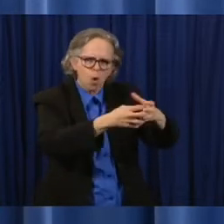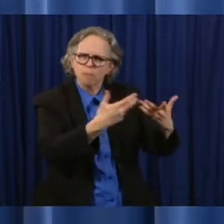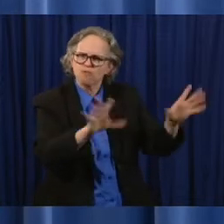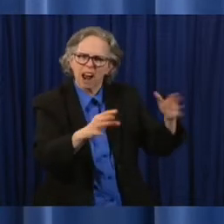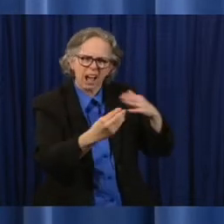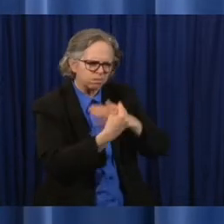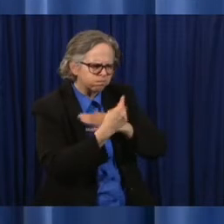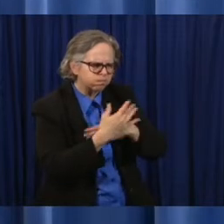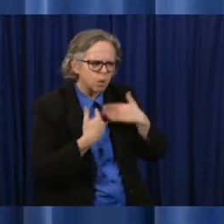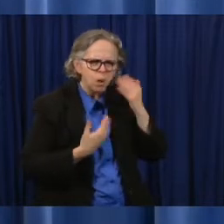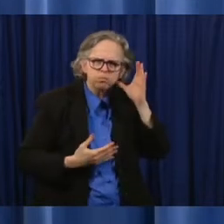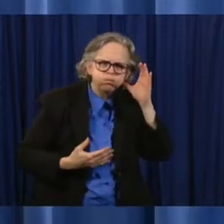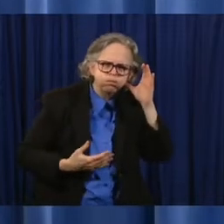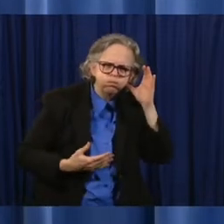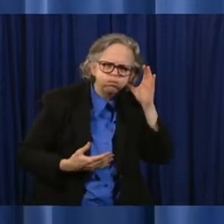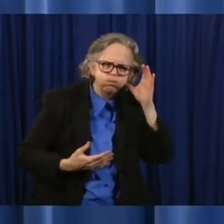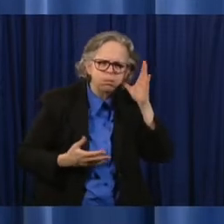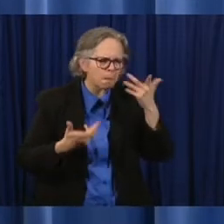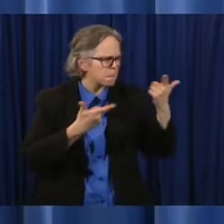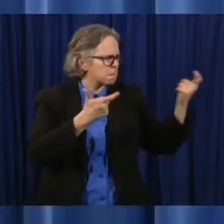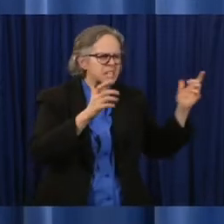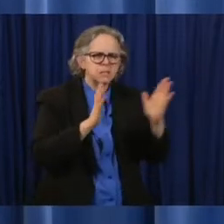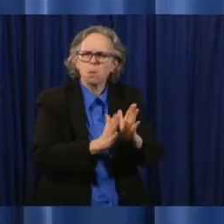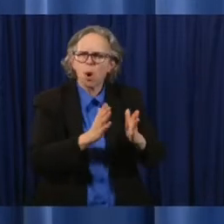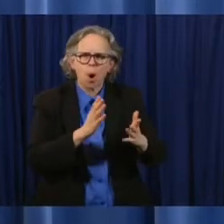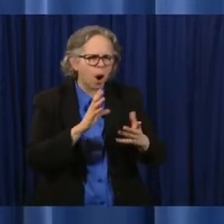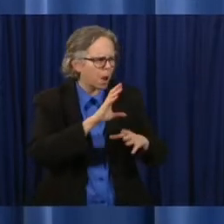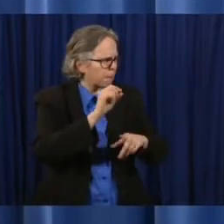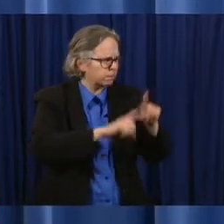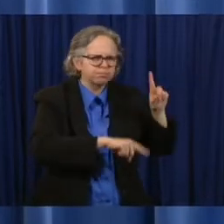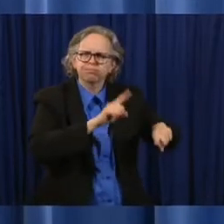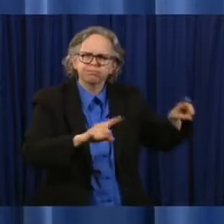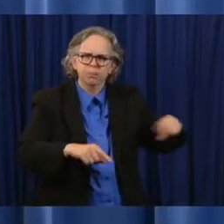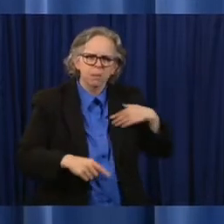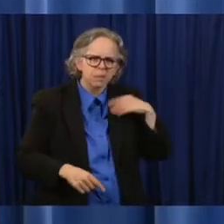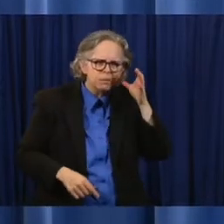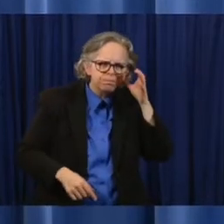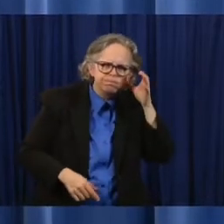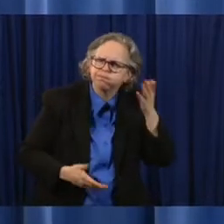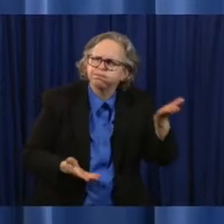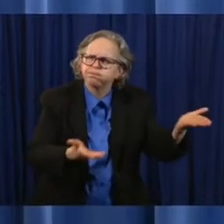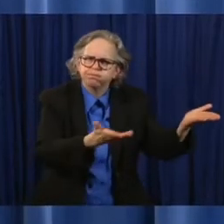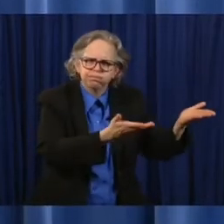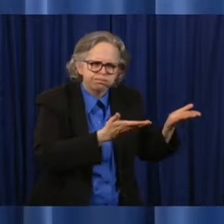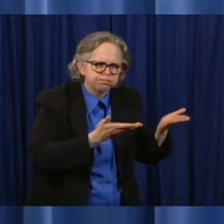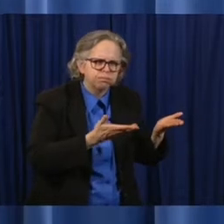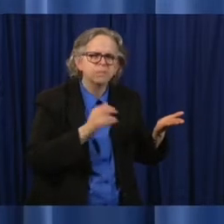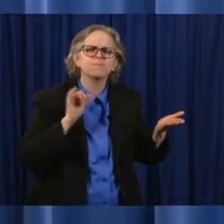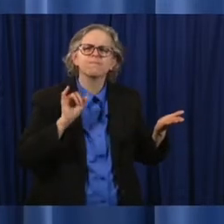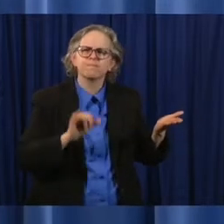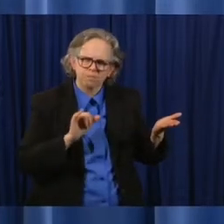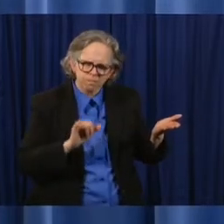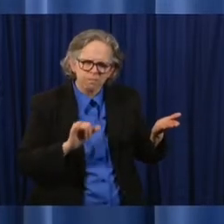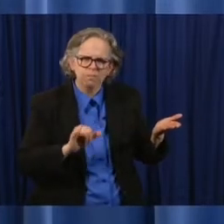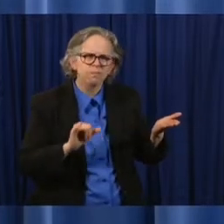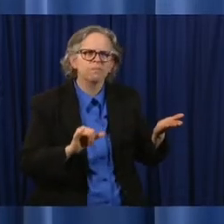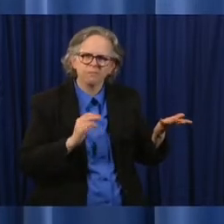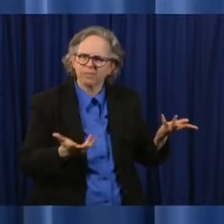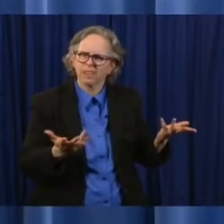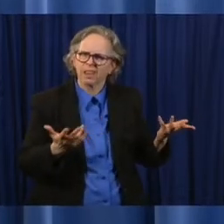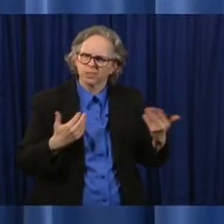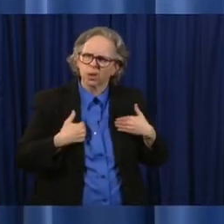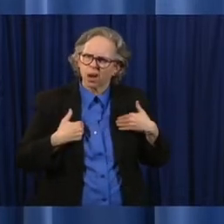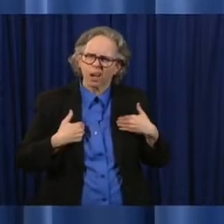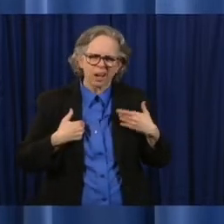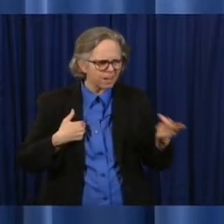bigger companies, but frankly, some companies that you probably never heard of, the CEOs of those companies as well, and tried to come